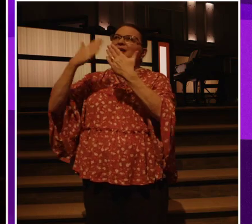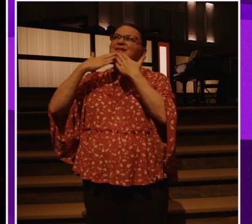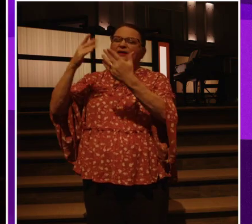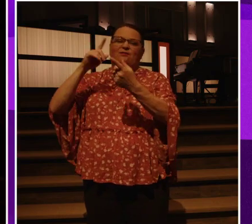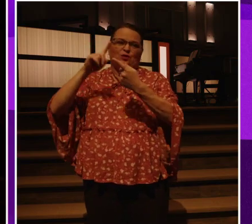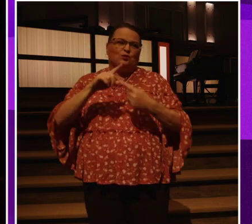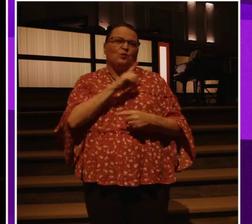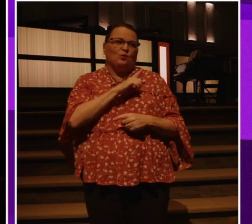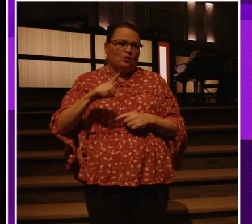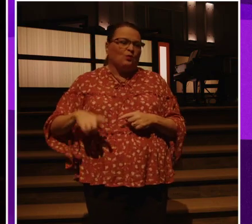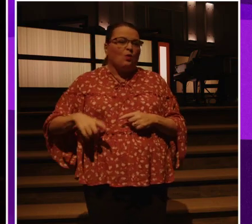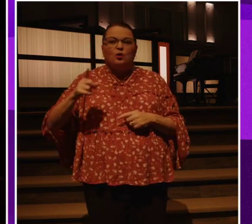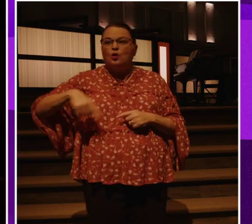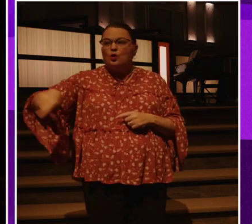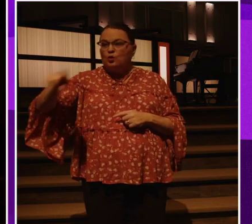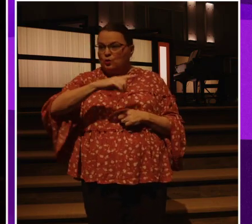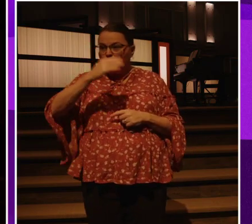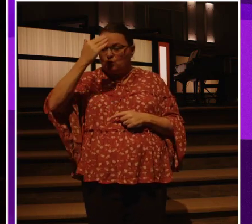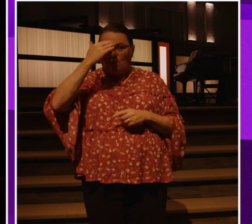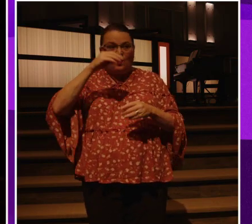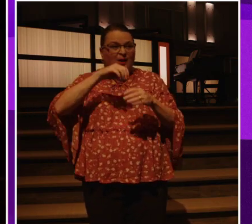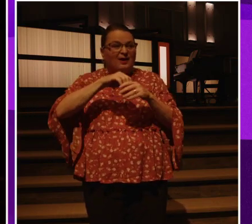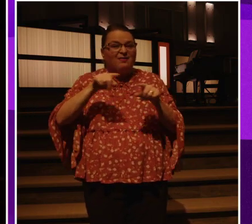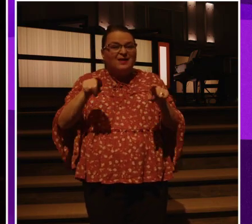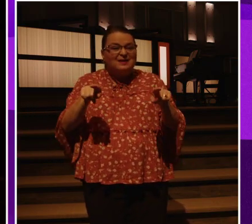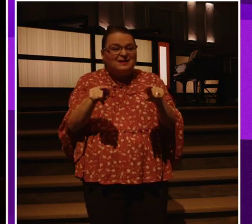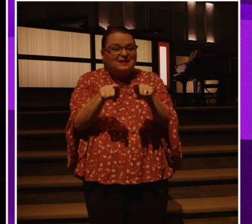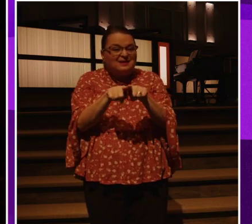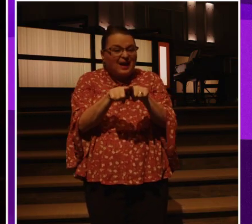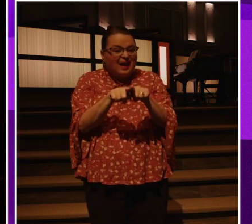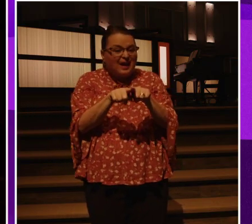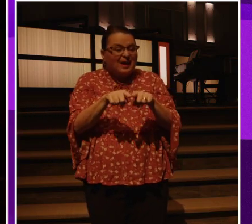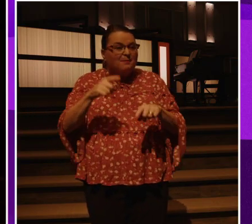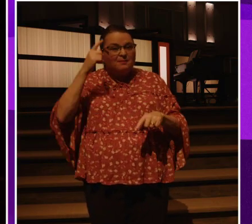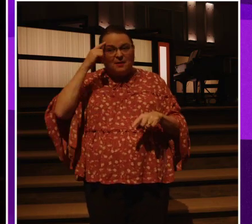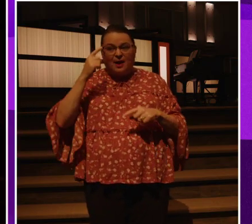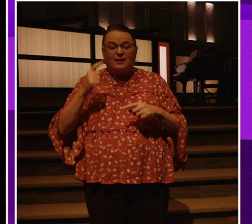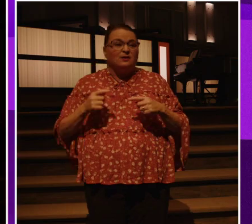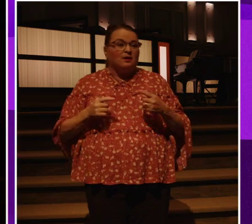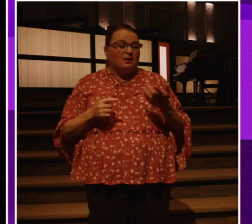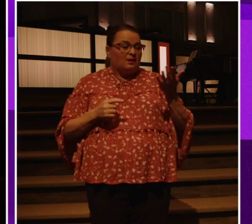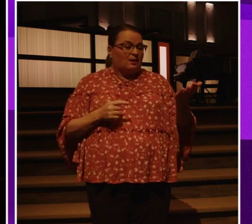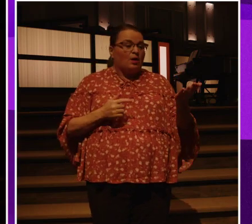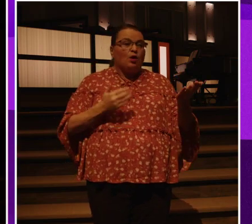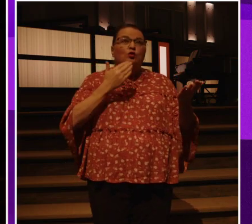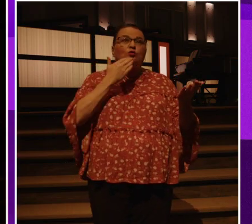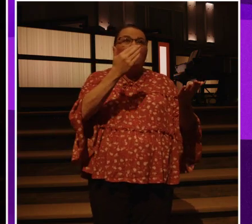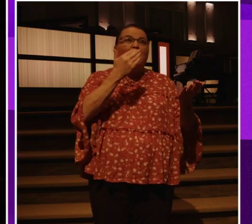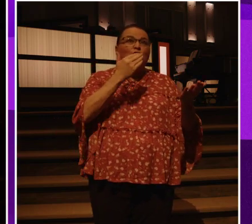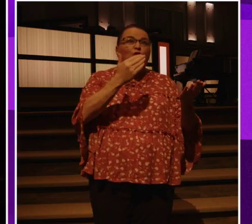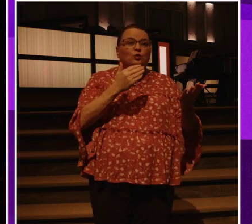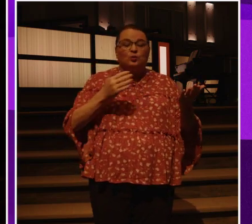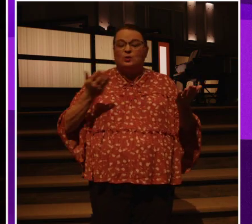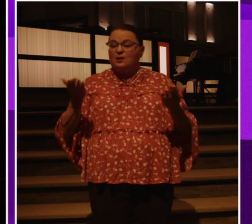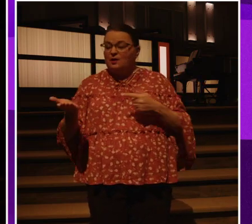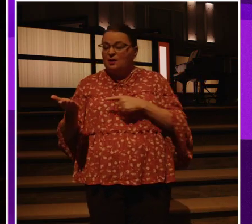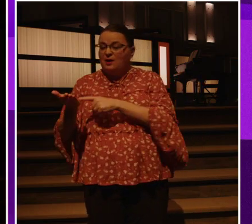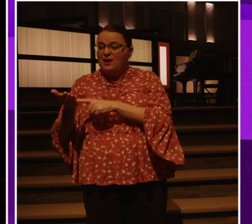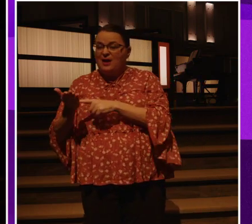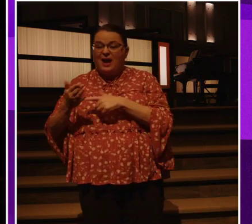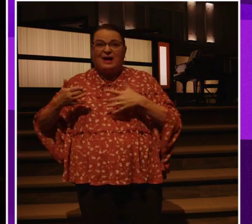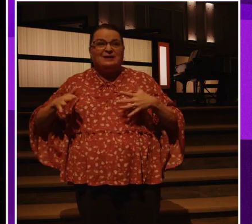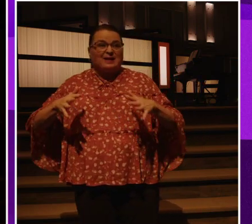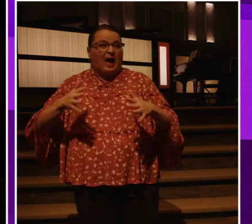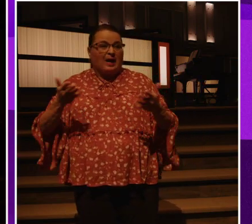Lord. You know that in the same mind, gratitude and anxiety don't exist. You know that in the same